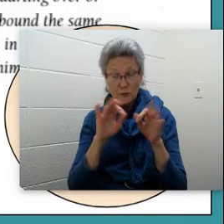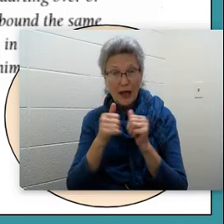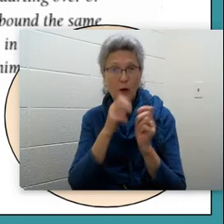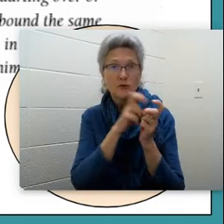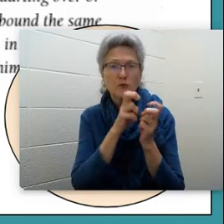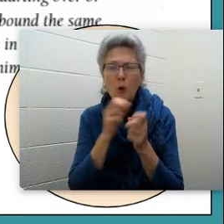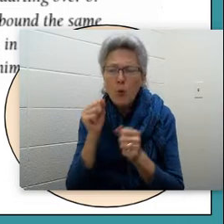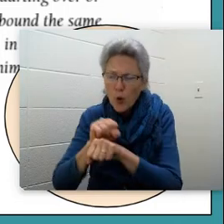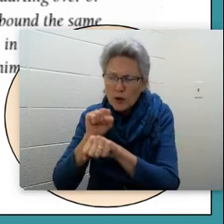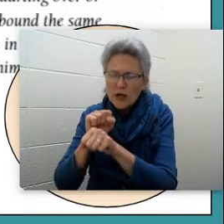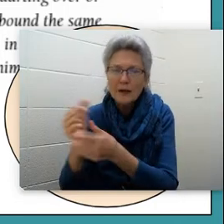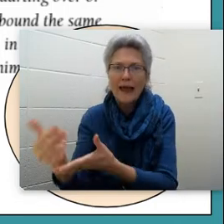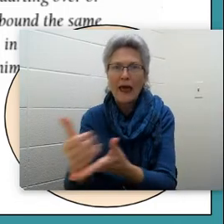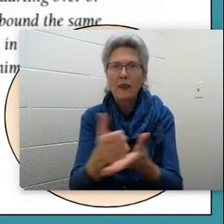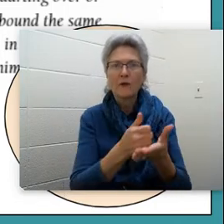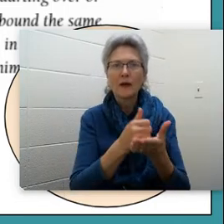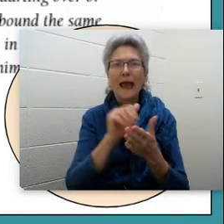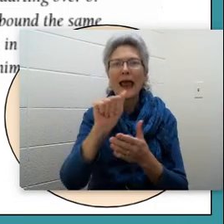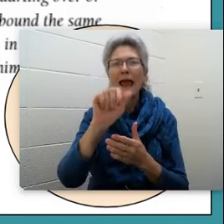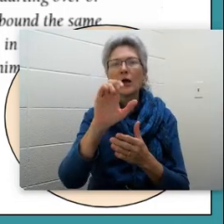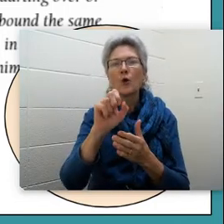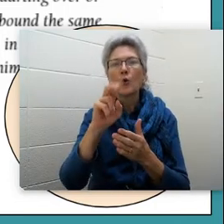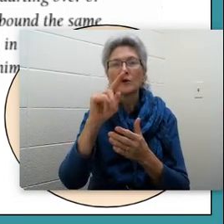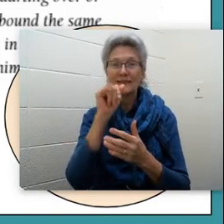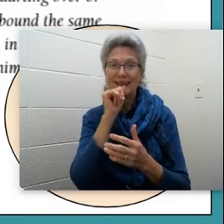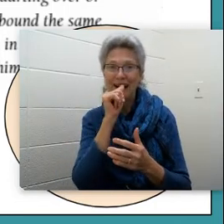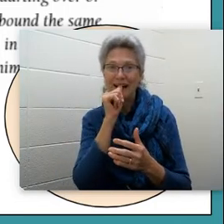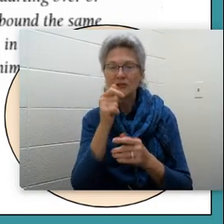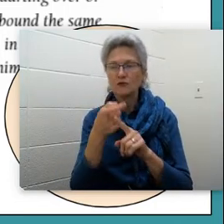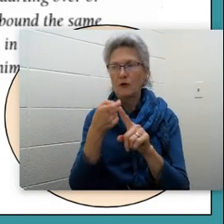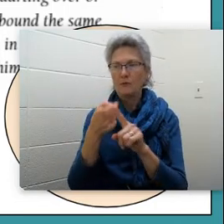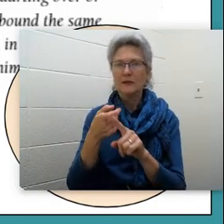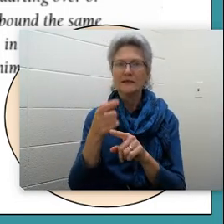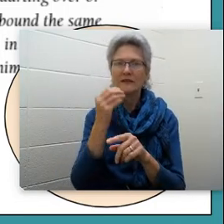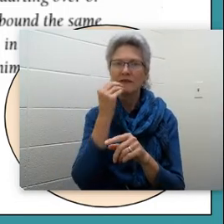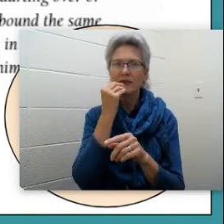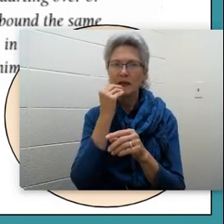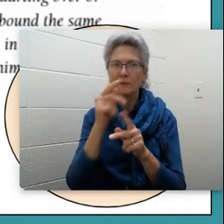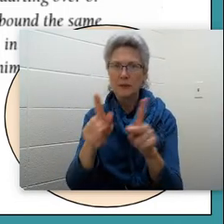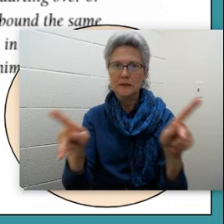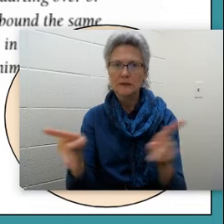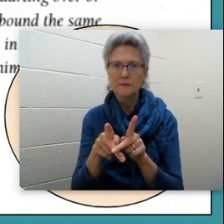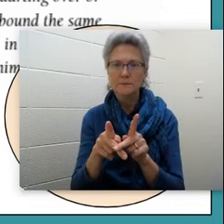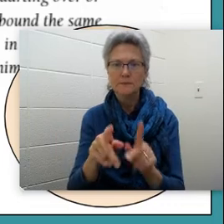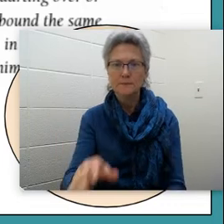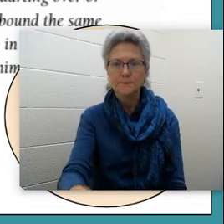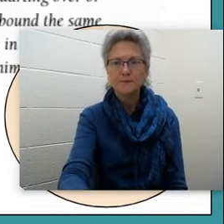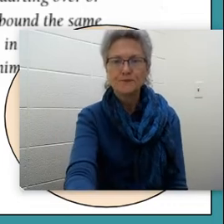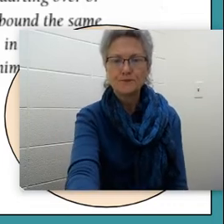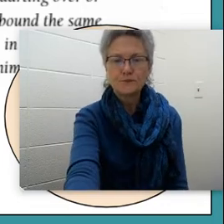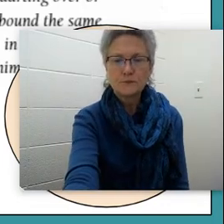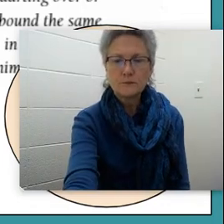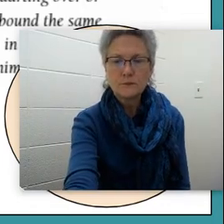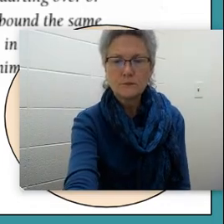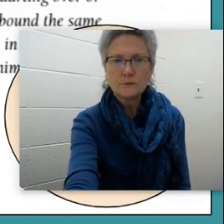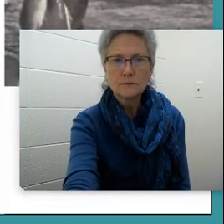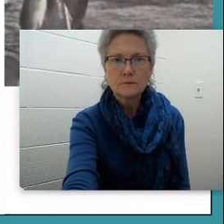gathering acorns from his feeding ground.